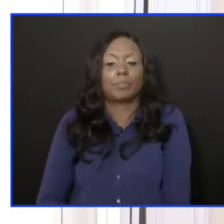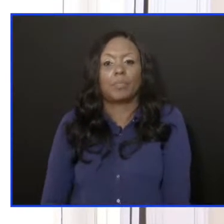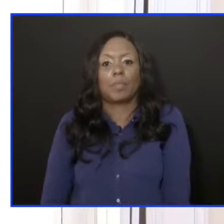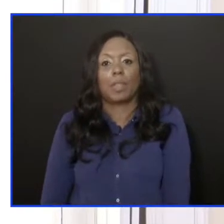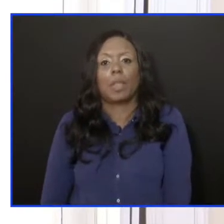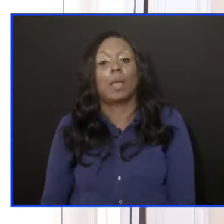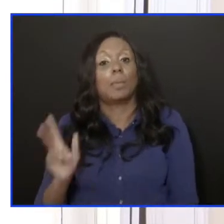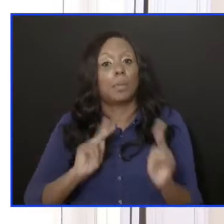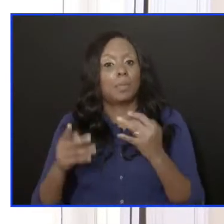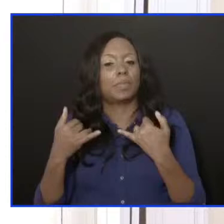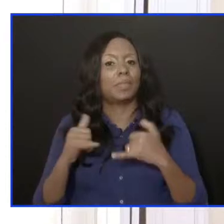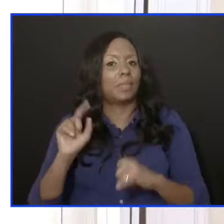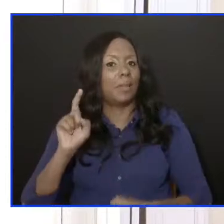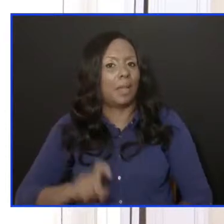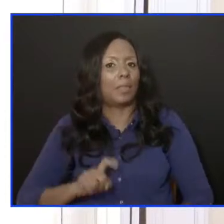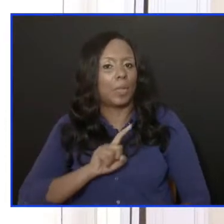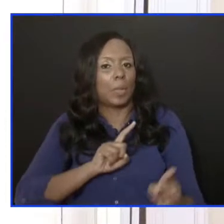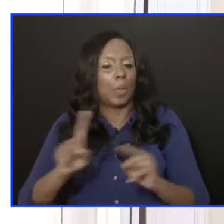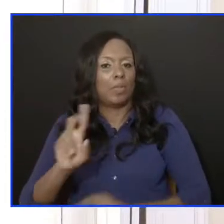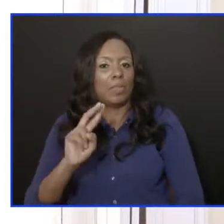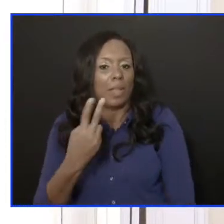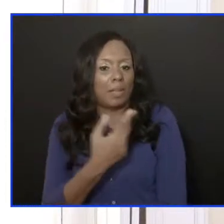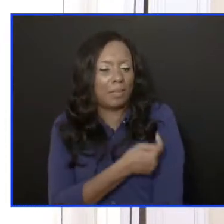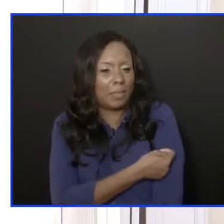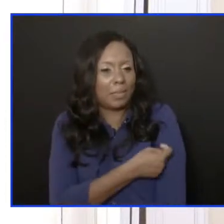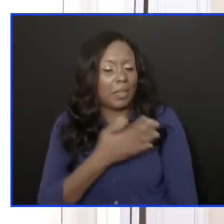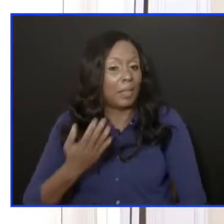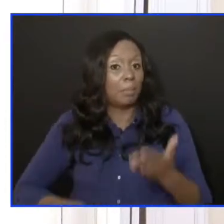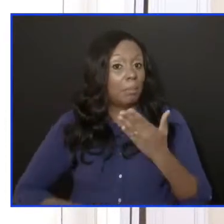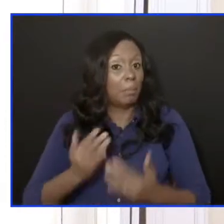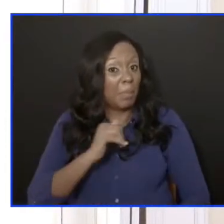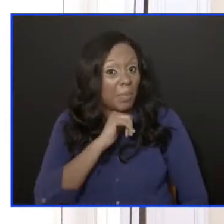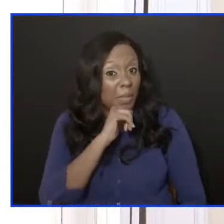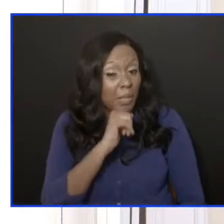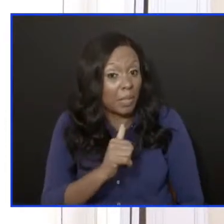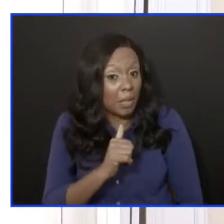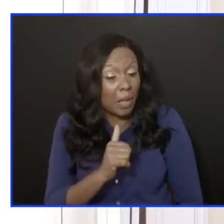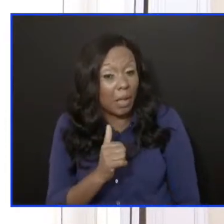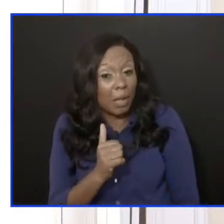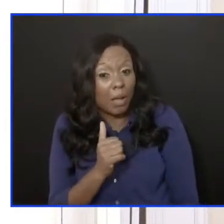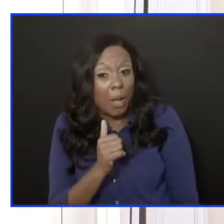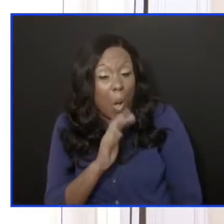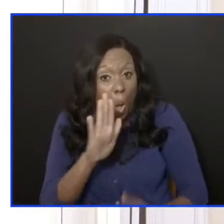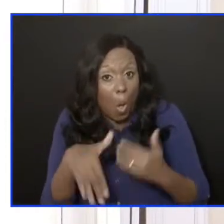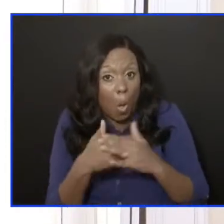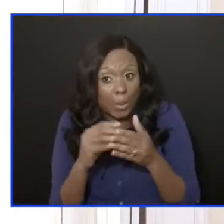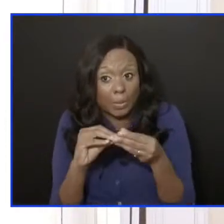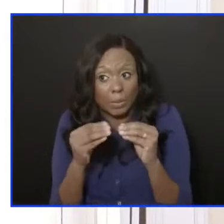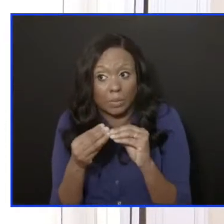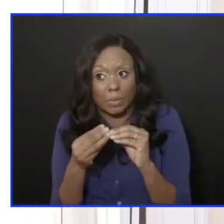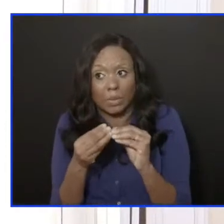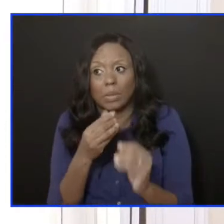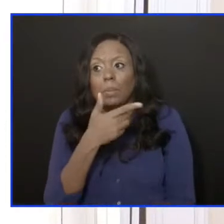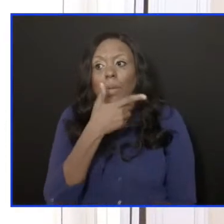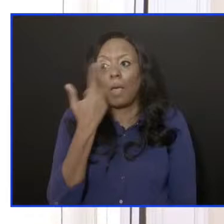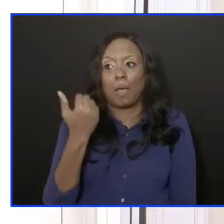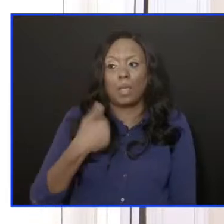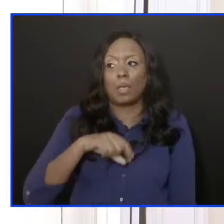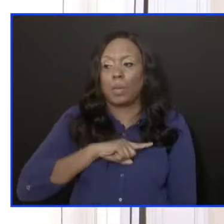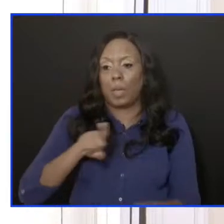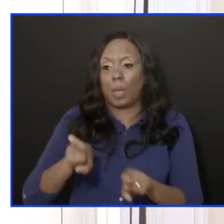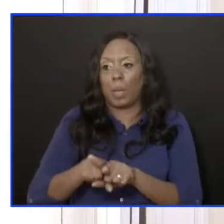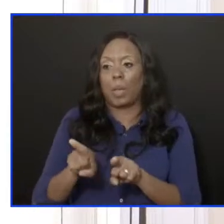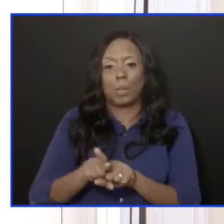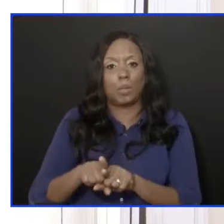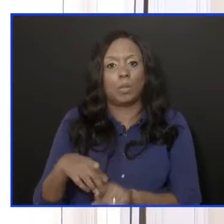20,000. And bear in mind that may not even be an absolute representation, largely because we also have been giving out Johnson & Johnson